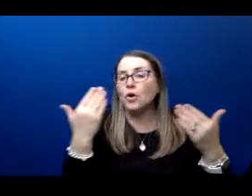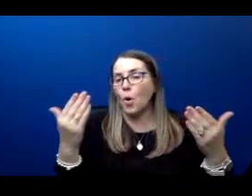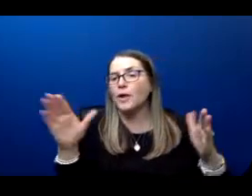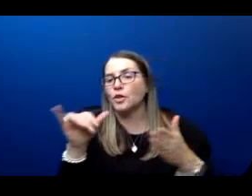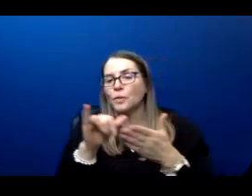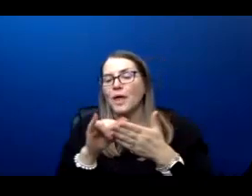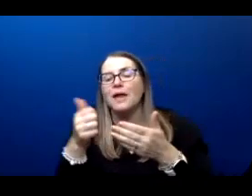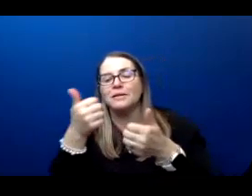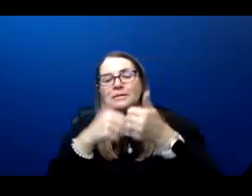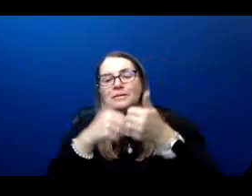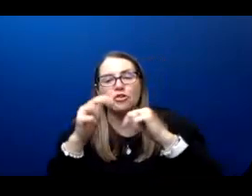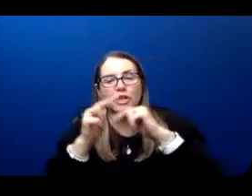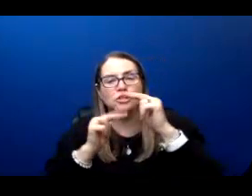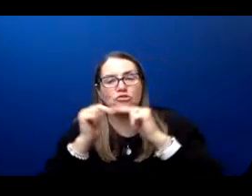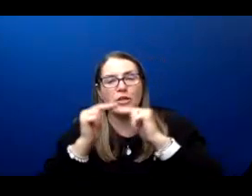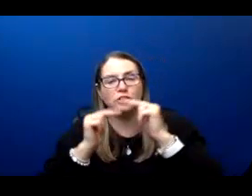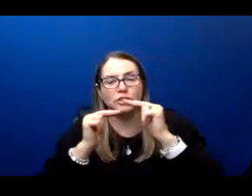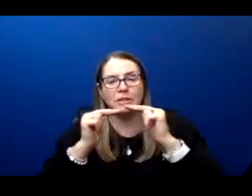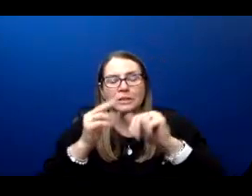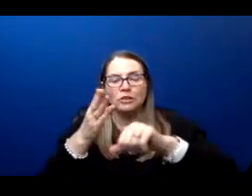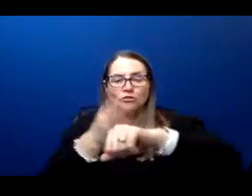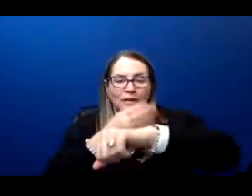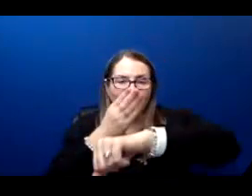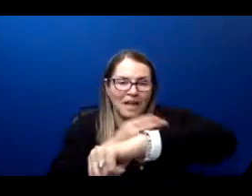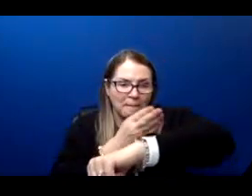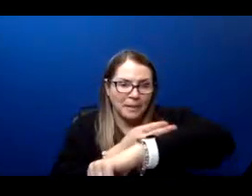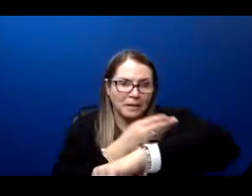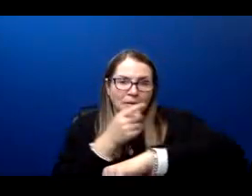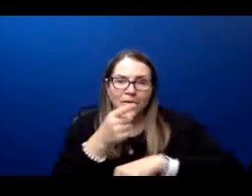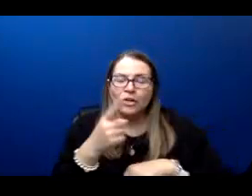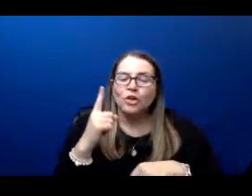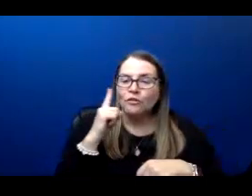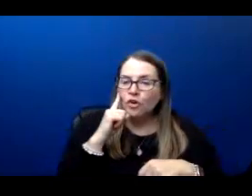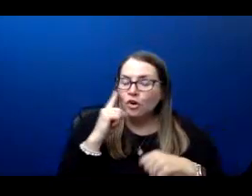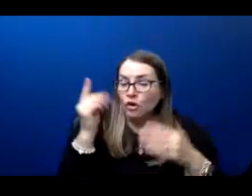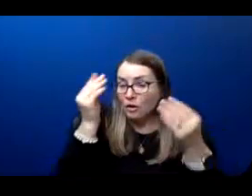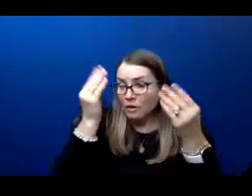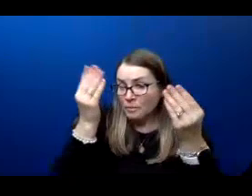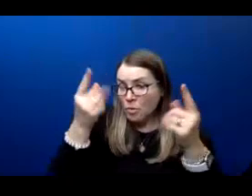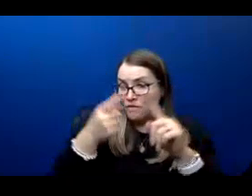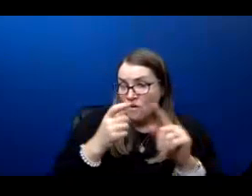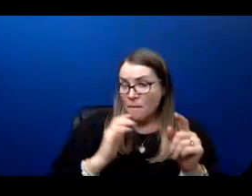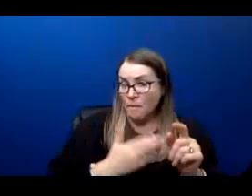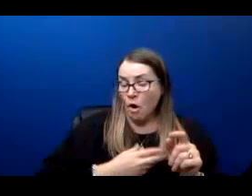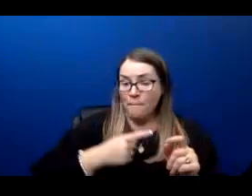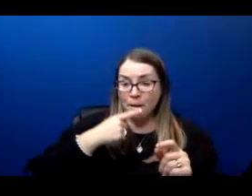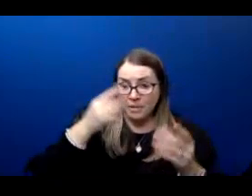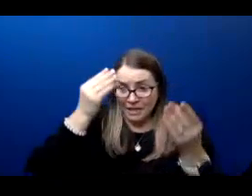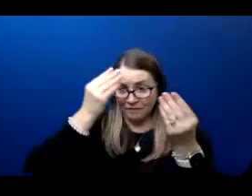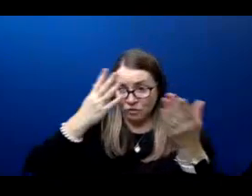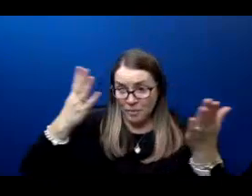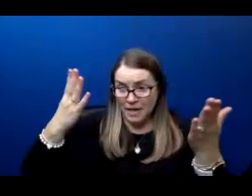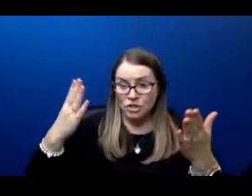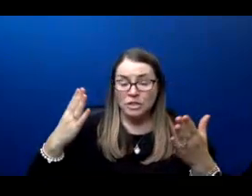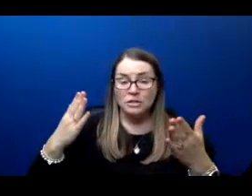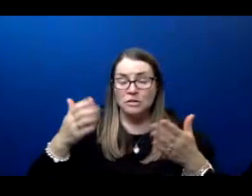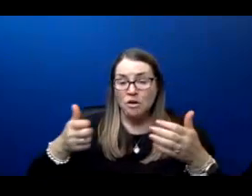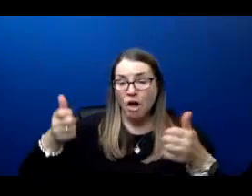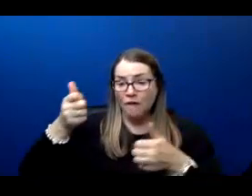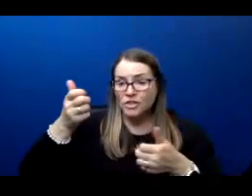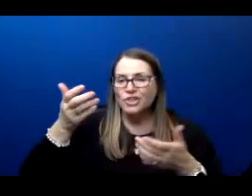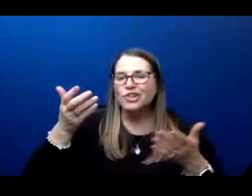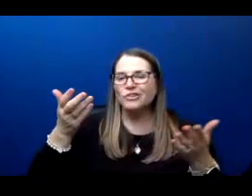under construction and revamping. You heard input from our public information officer. We work closely with him, but we